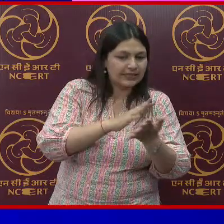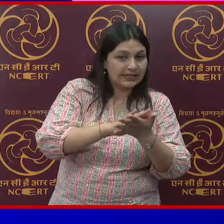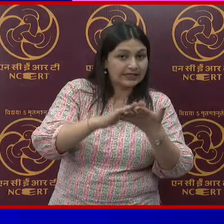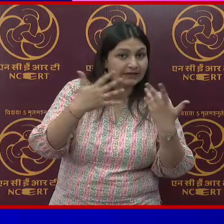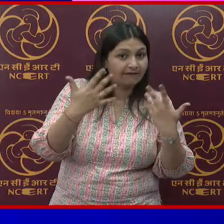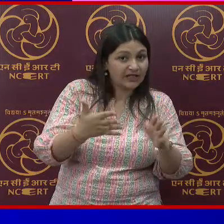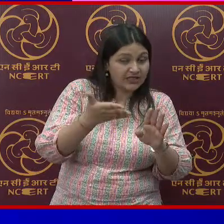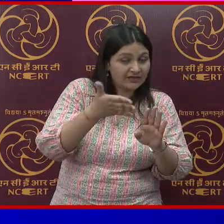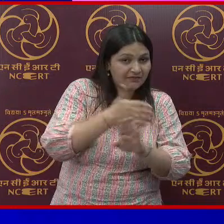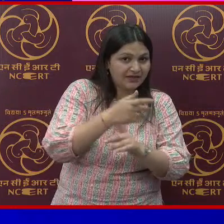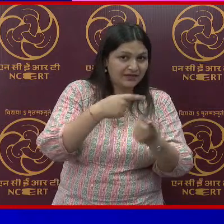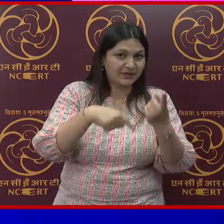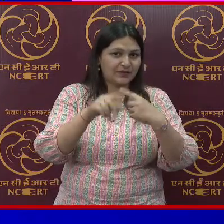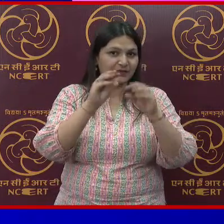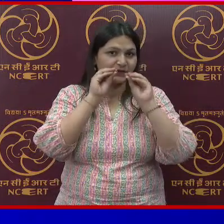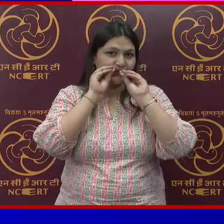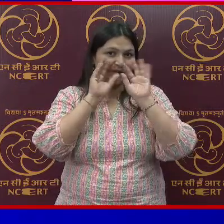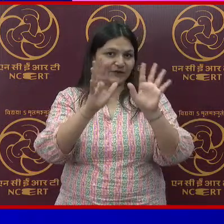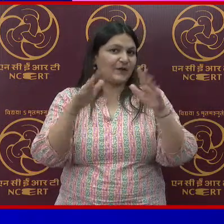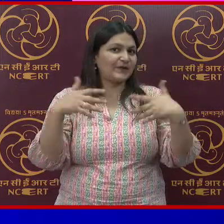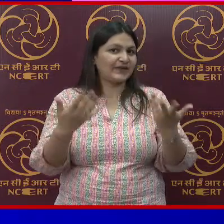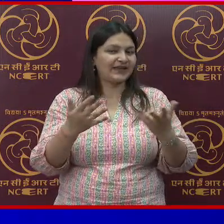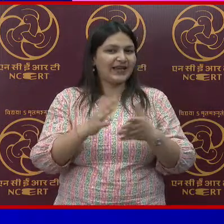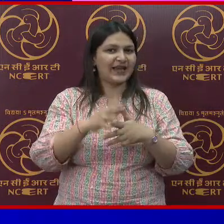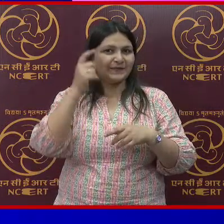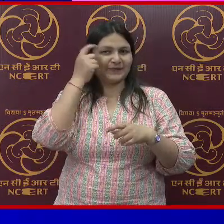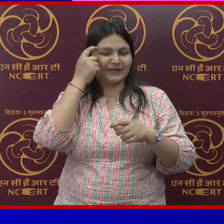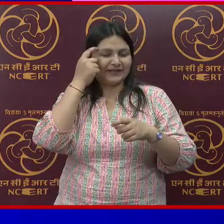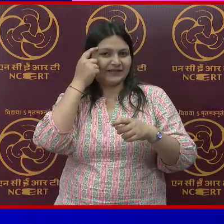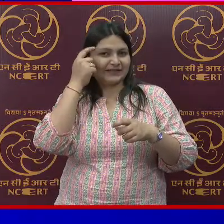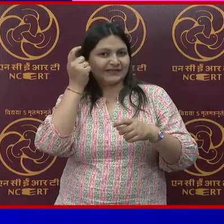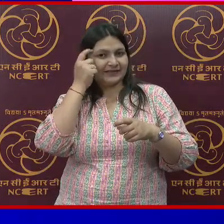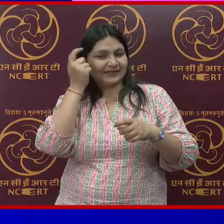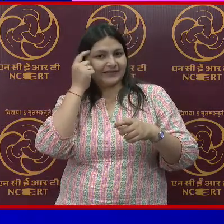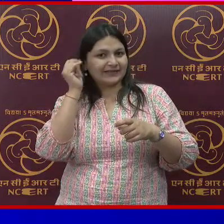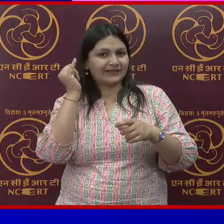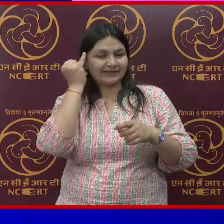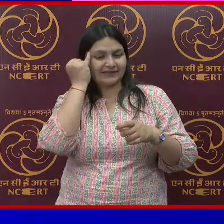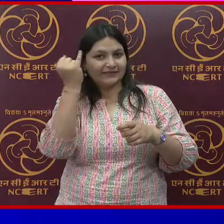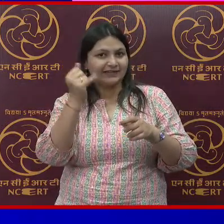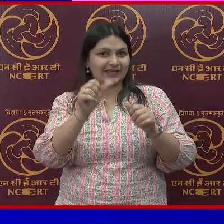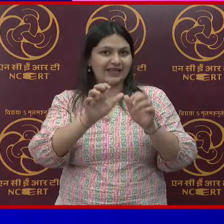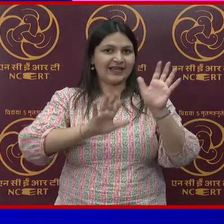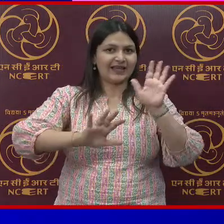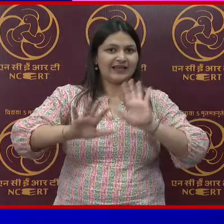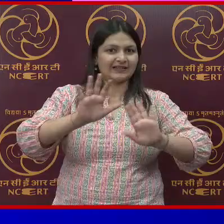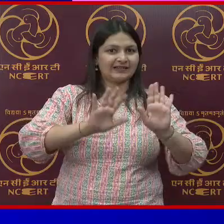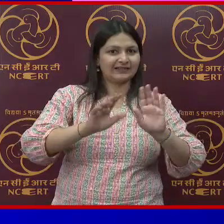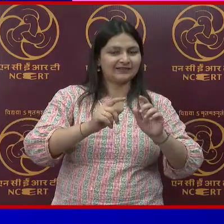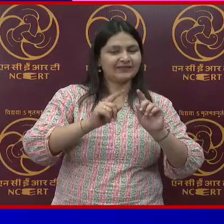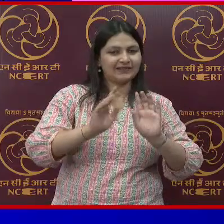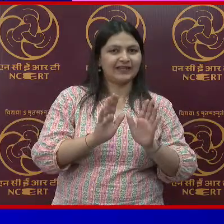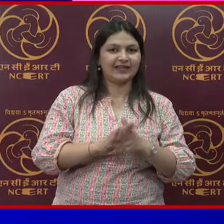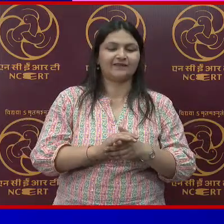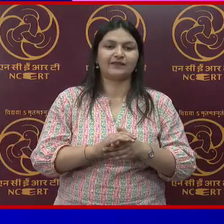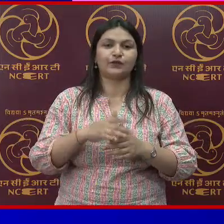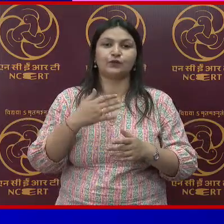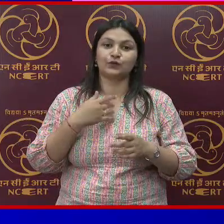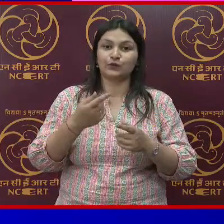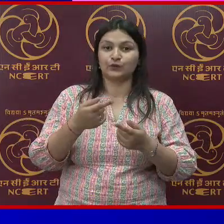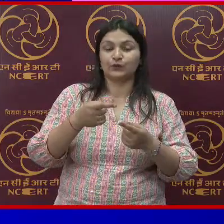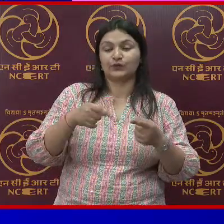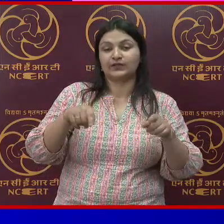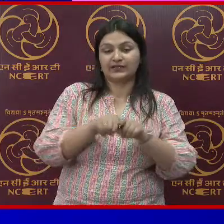brain teaser also. Okay. Okay. Great. And this is for all the audience, this is for you as well, and you can give the answer in the comment